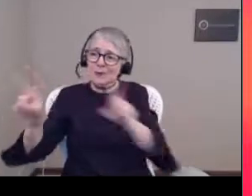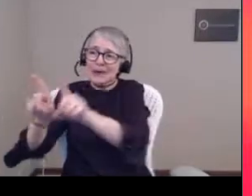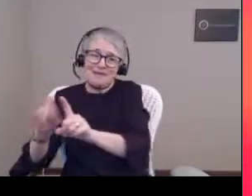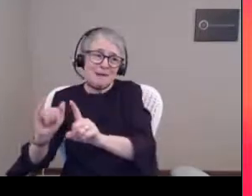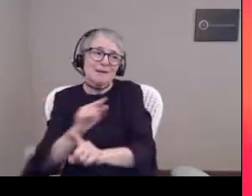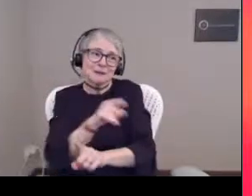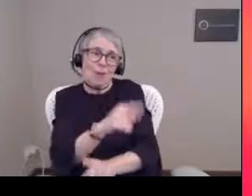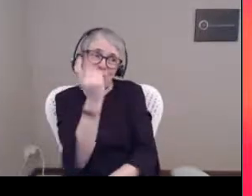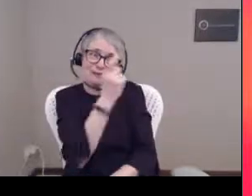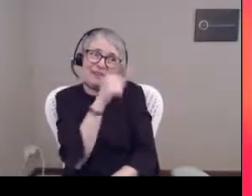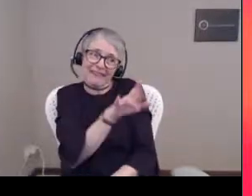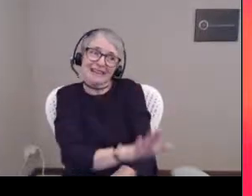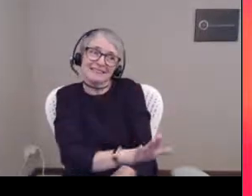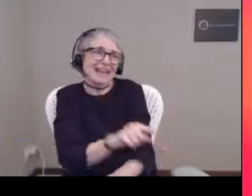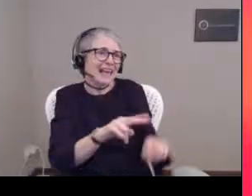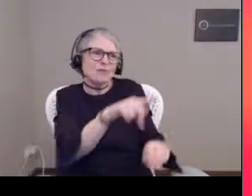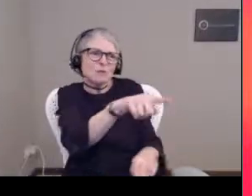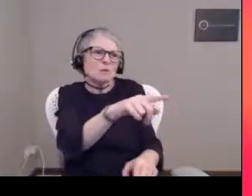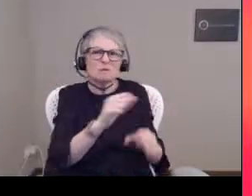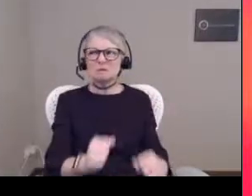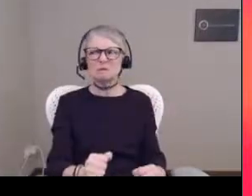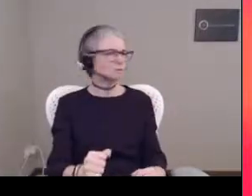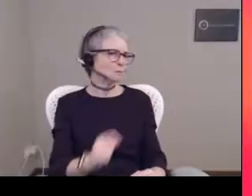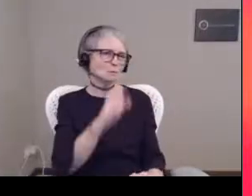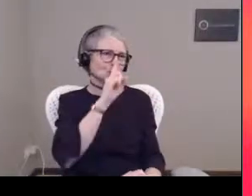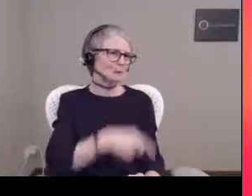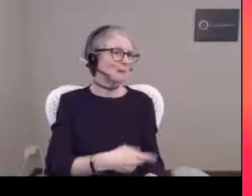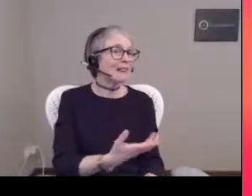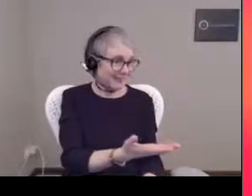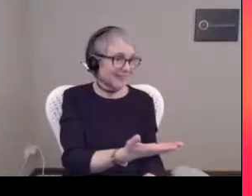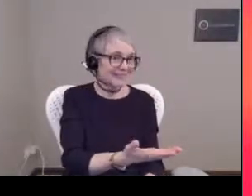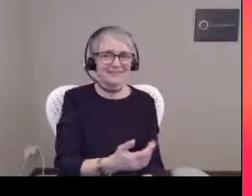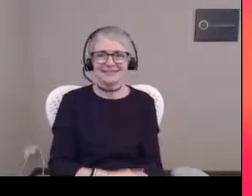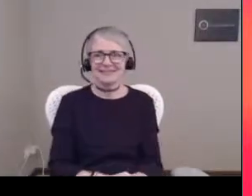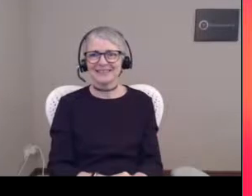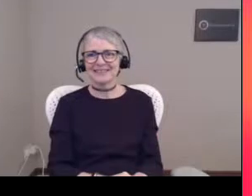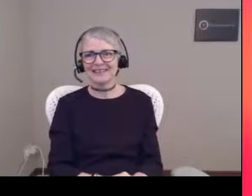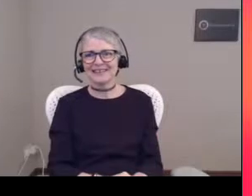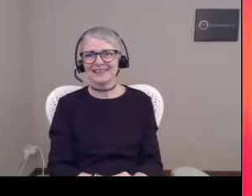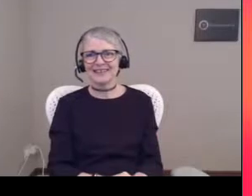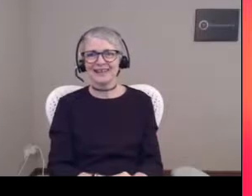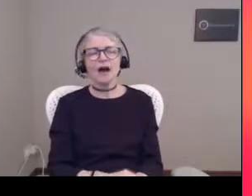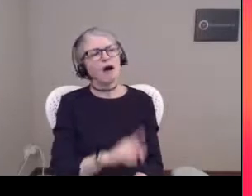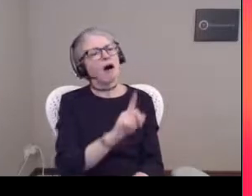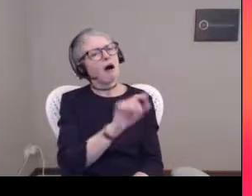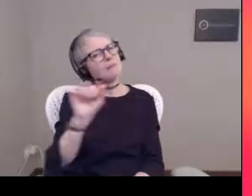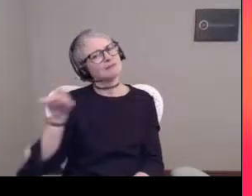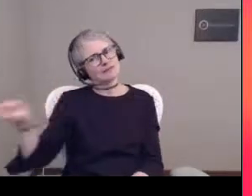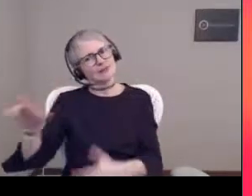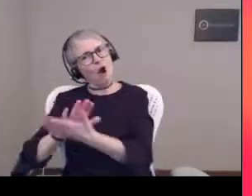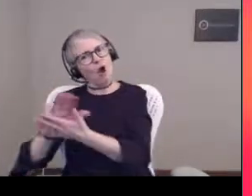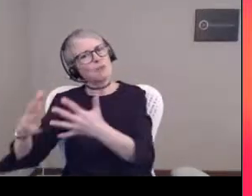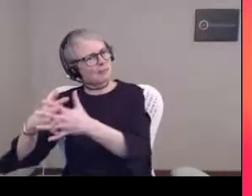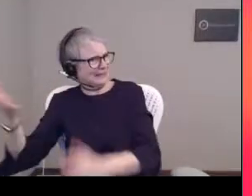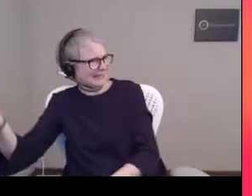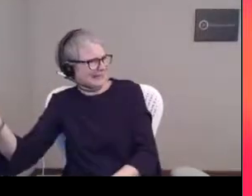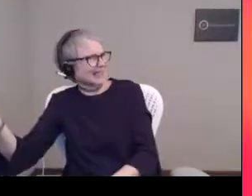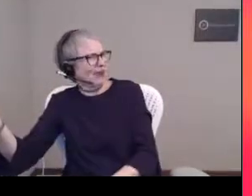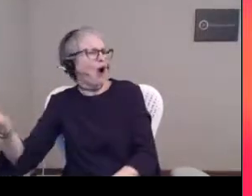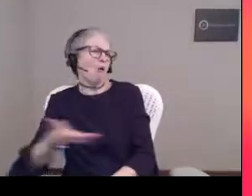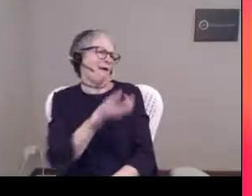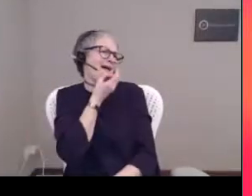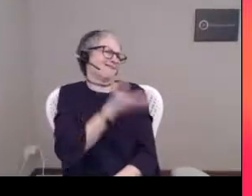that into consideration if you're keen on applying. You might You know, Holly Willoughby. She's lovely. Holly Willoughby is absolutely